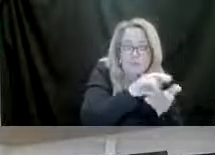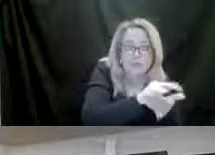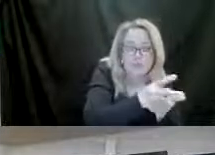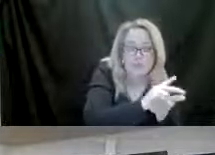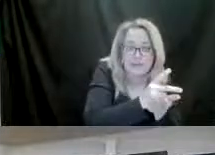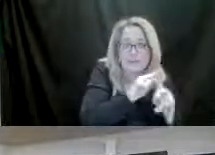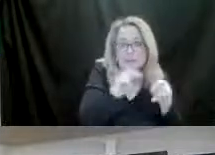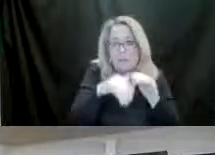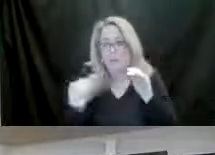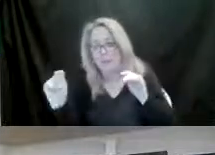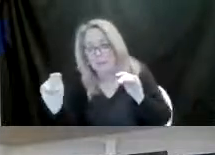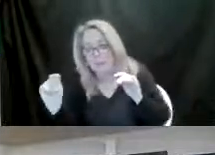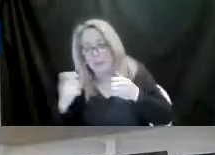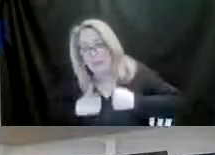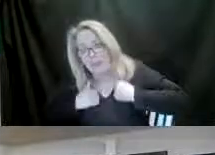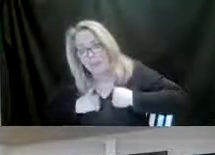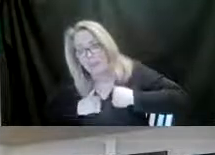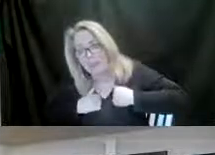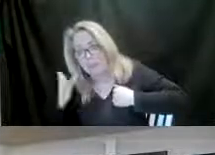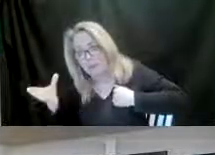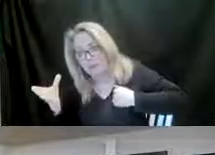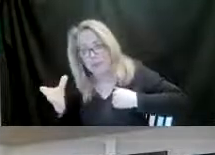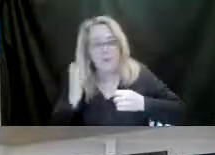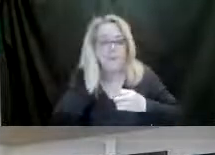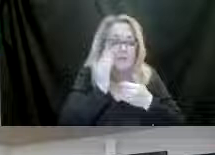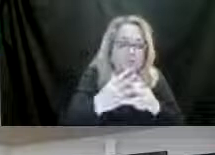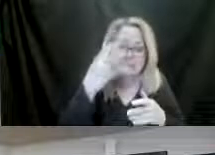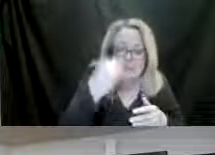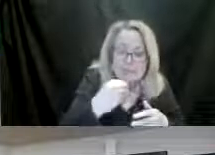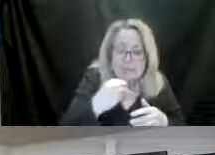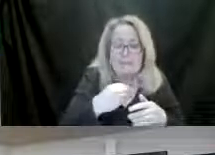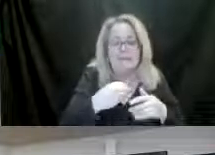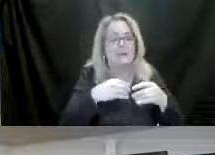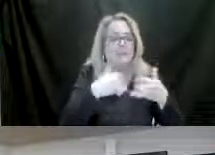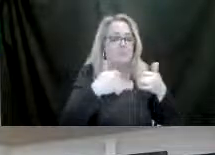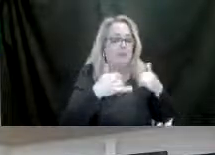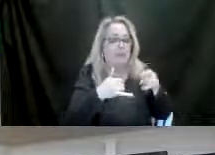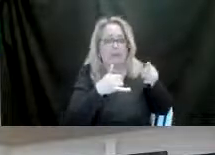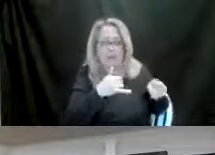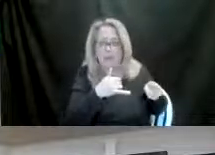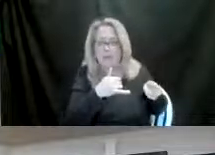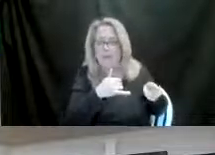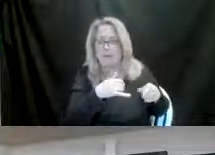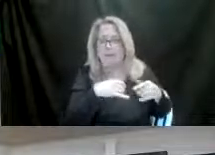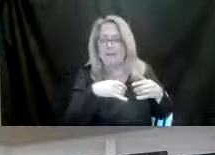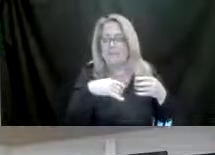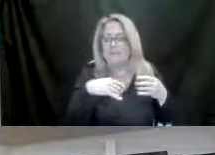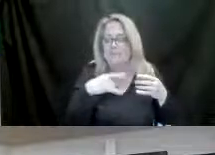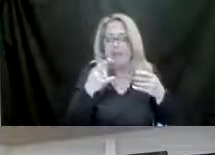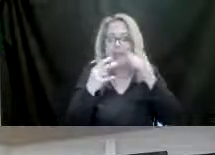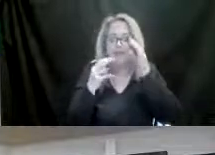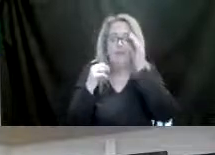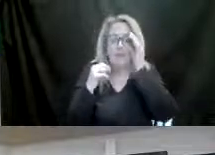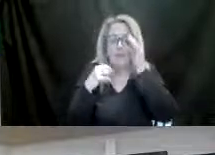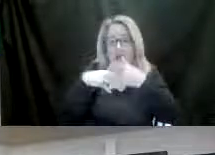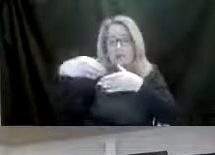do in the bathroom where you take a bath, than they do in the bedroom. So starting out there, things that are familiar, and then moving outside to a